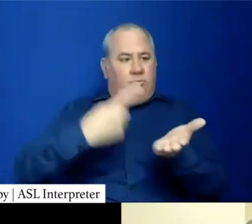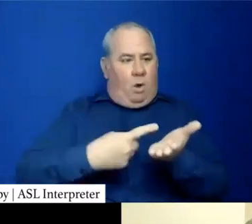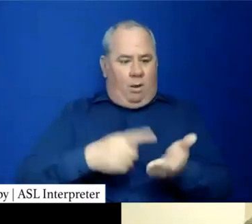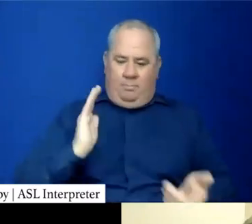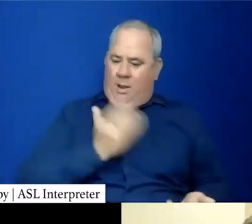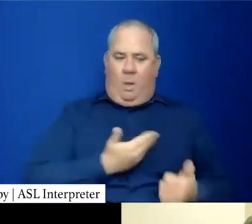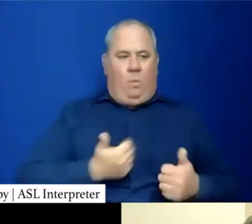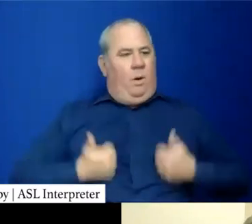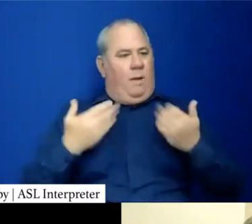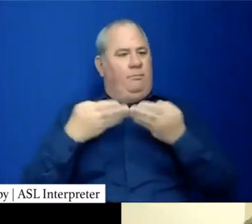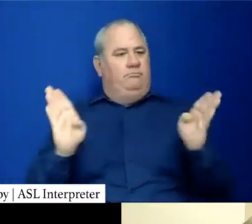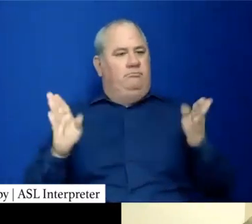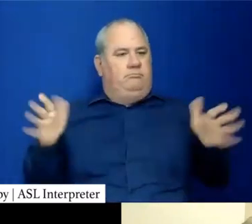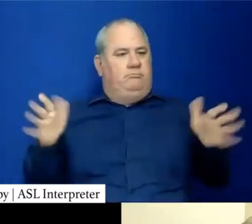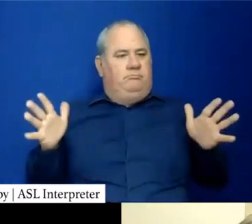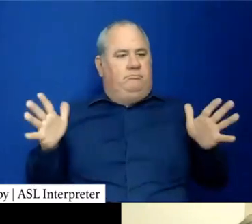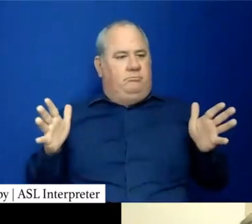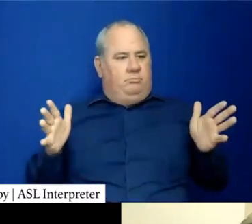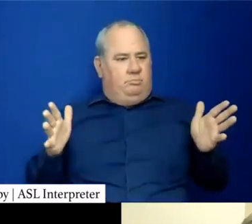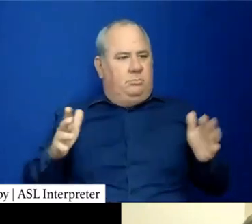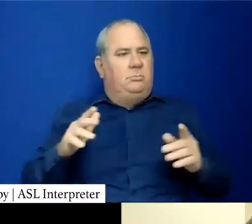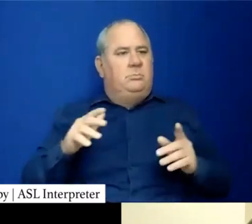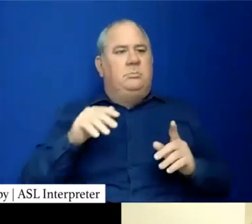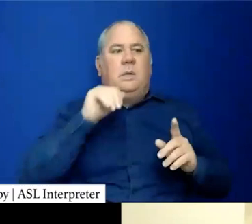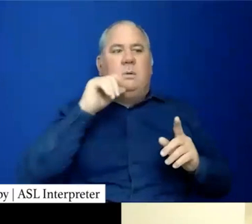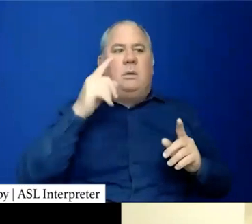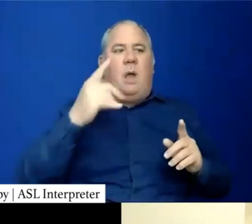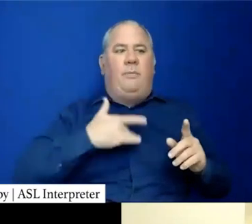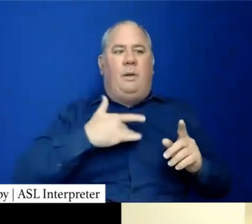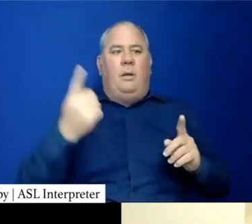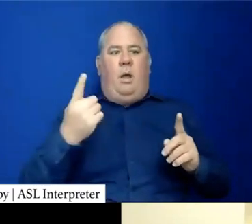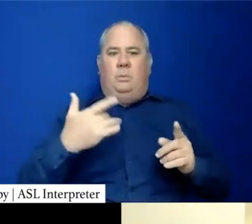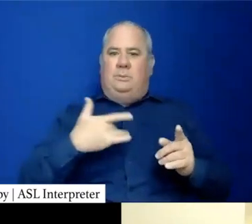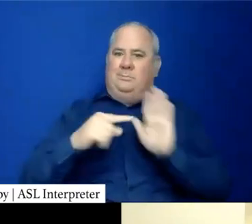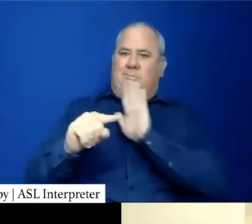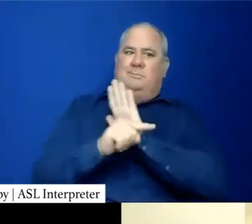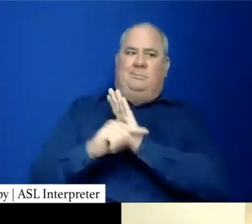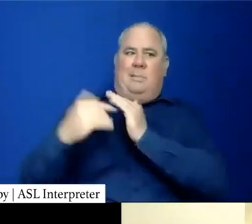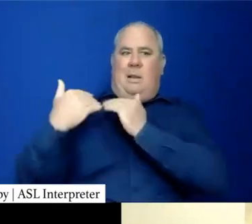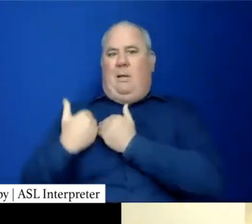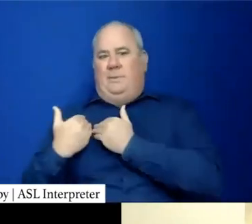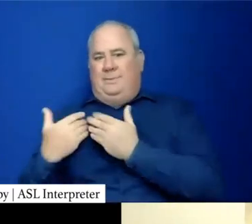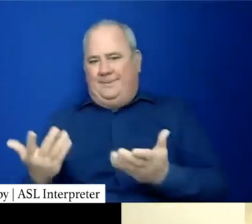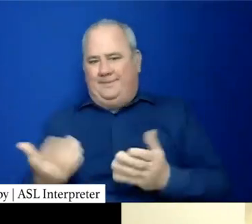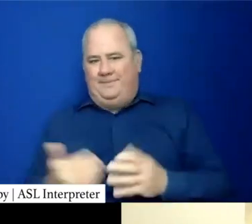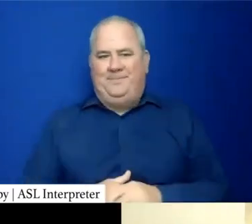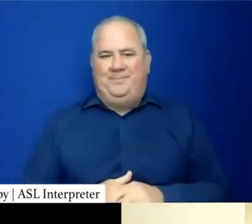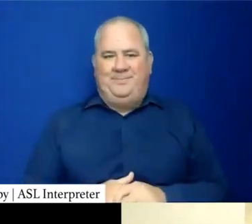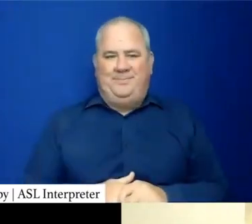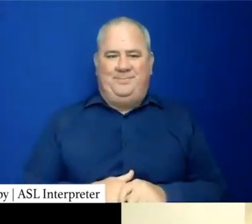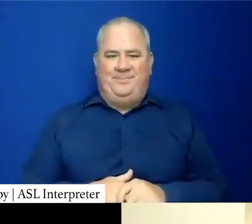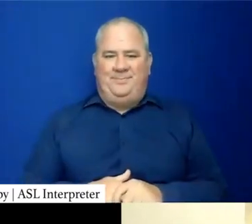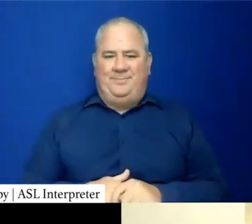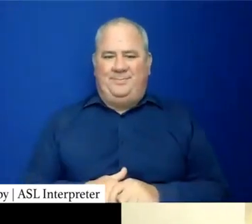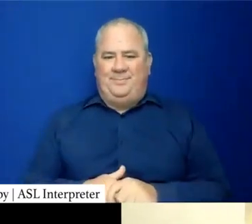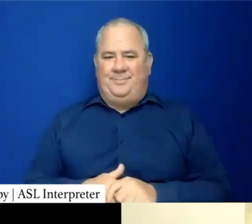we're not always a liability issue. And this memory, I think that including Welsh